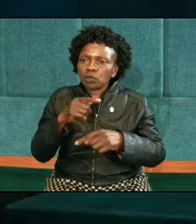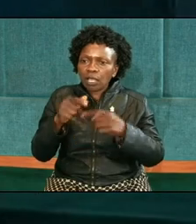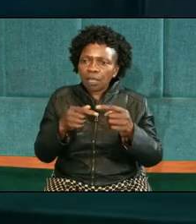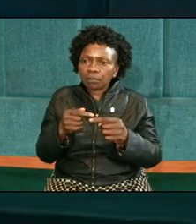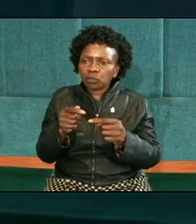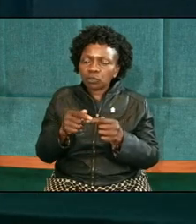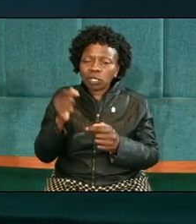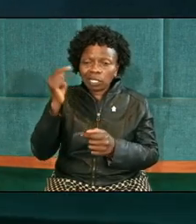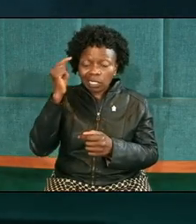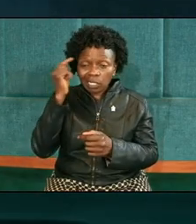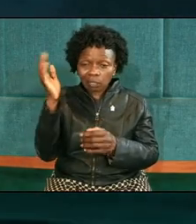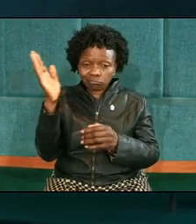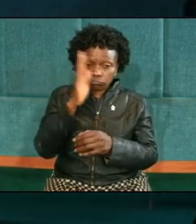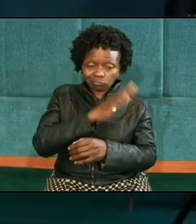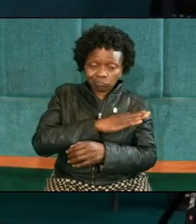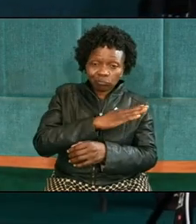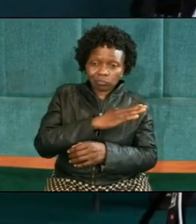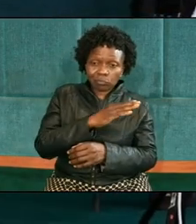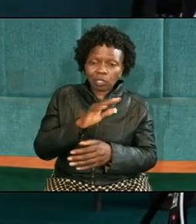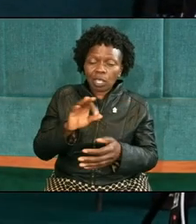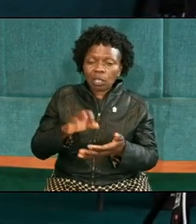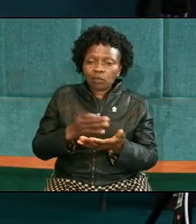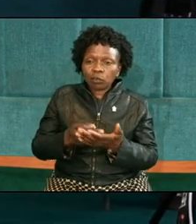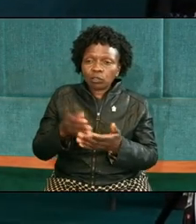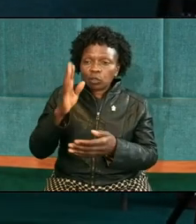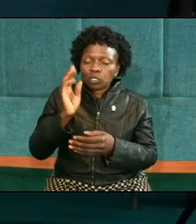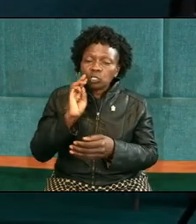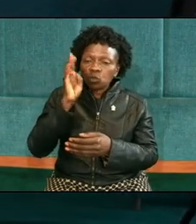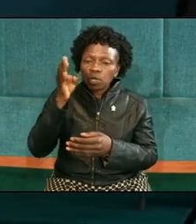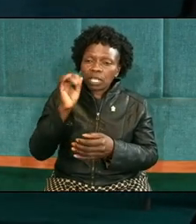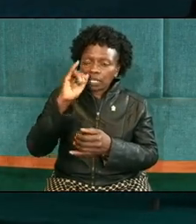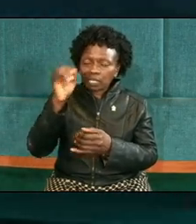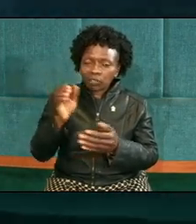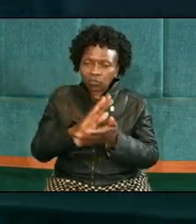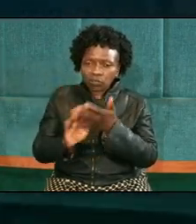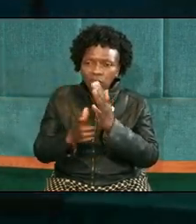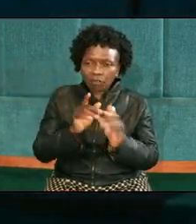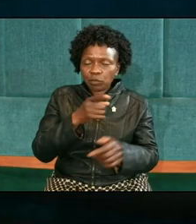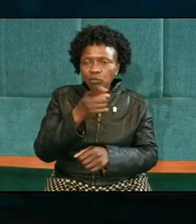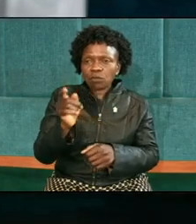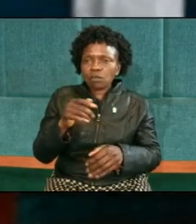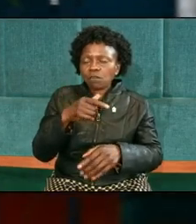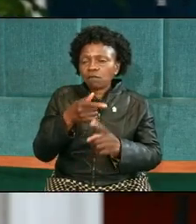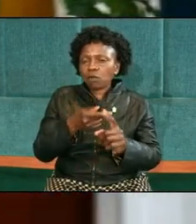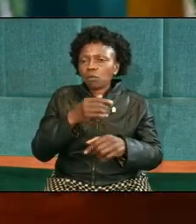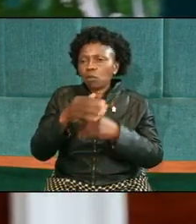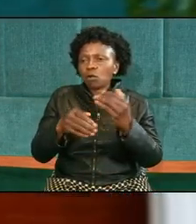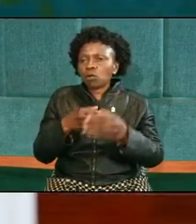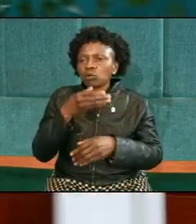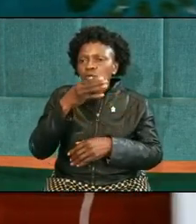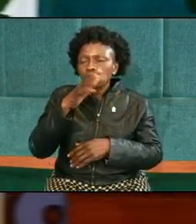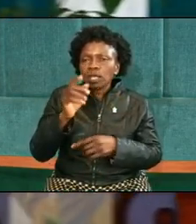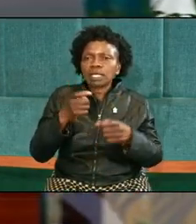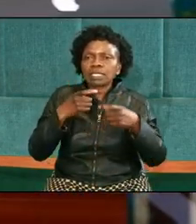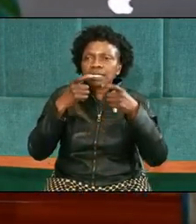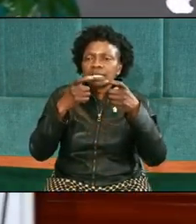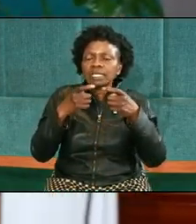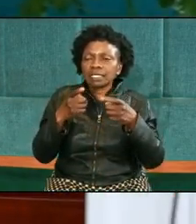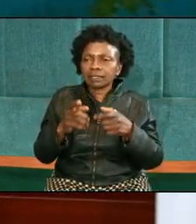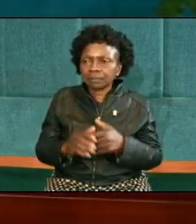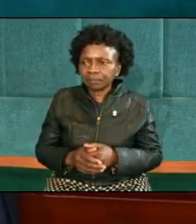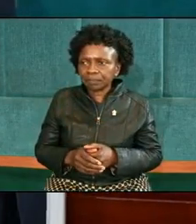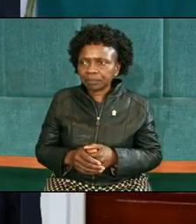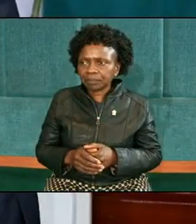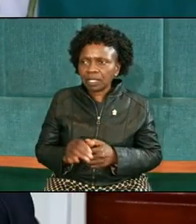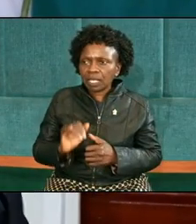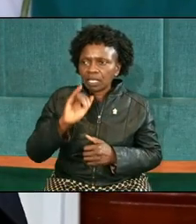your senses and call upon God, he's willing and just to forgive you from all your unrighteousness.